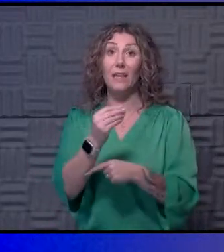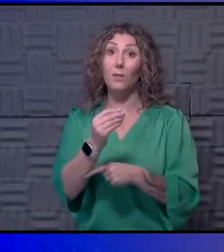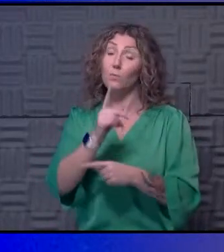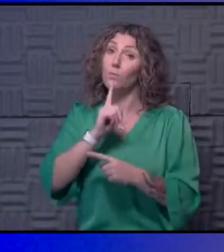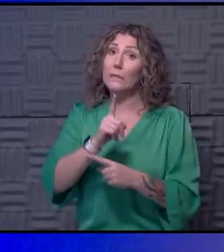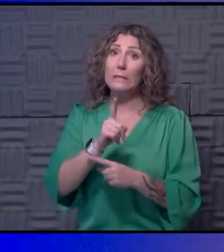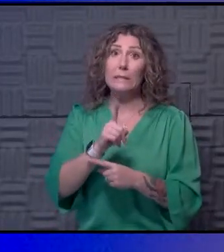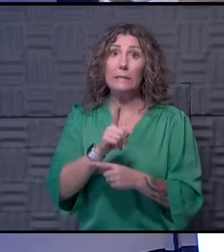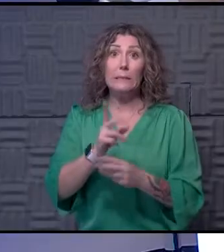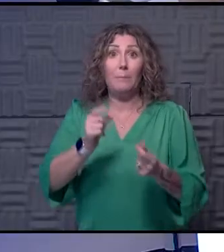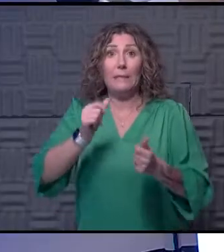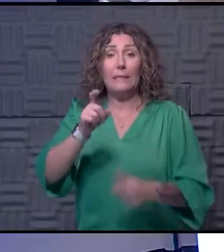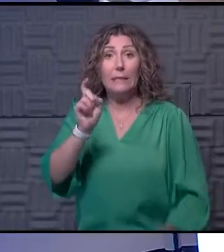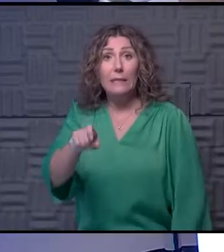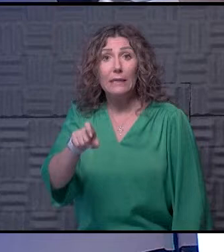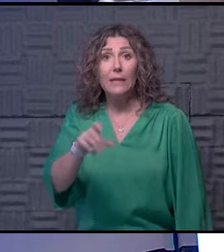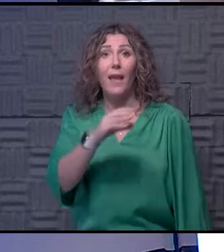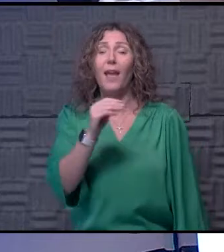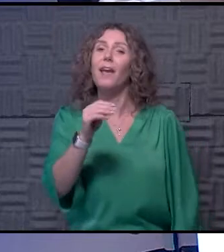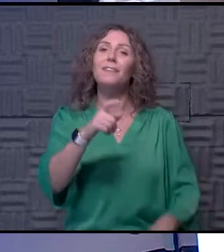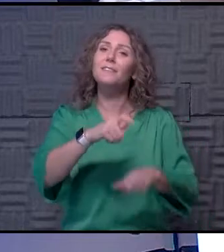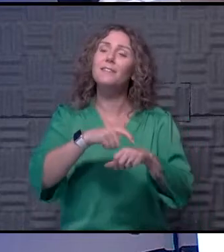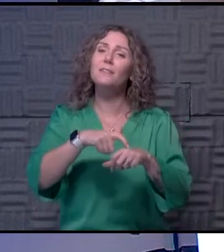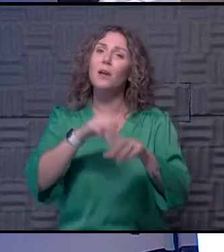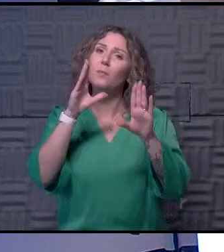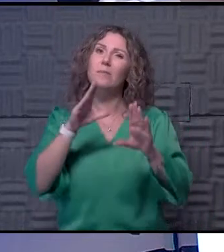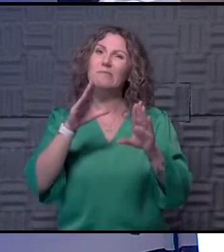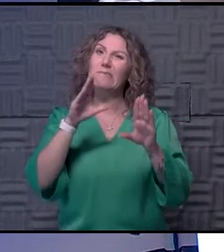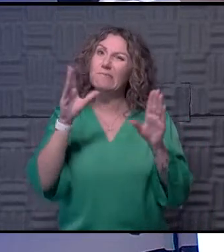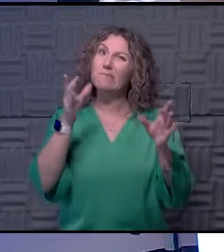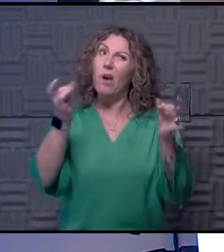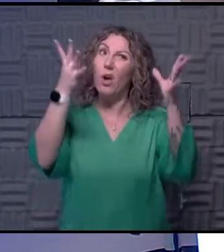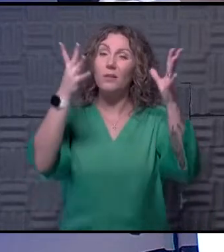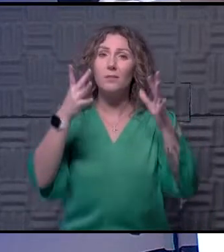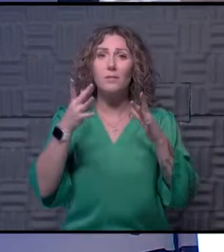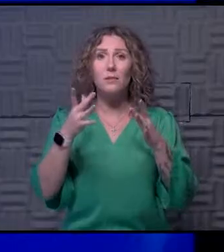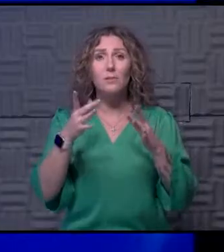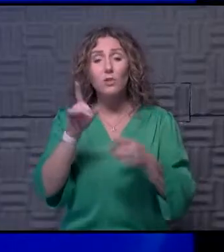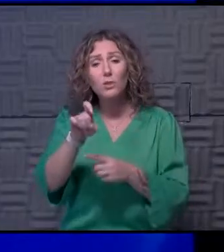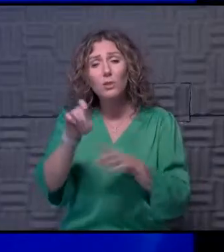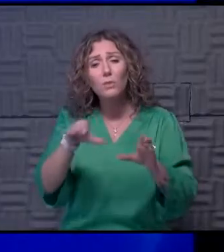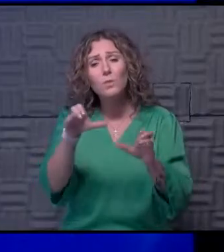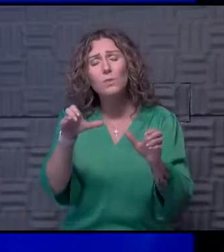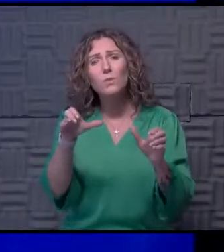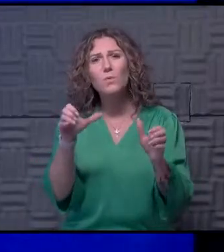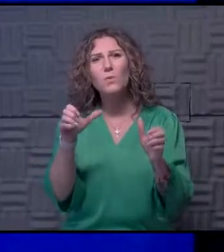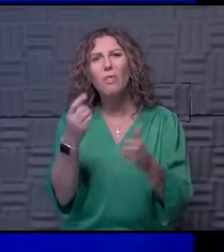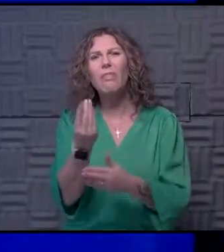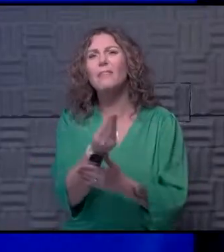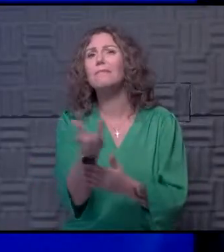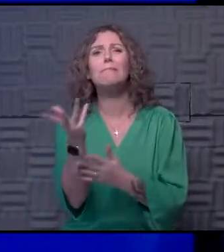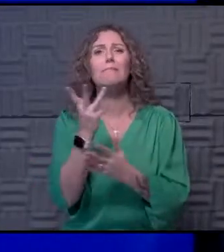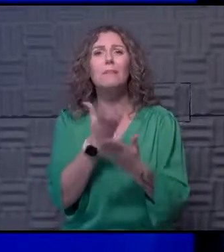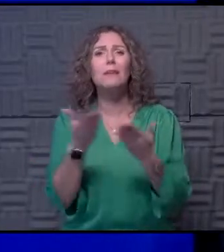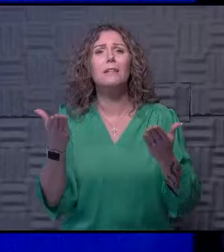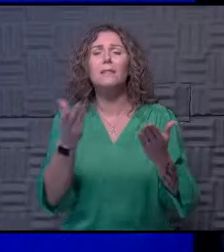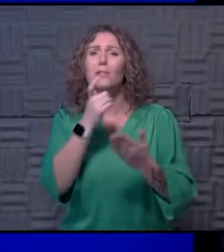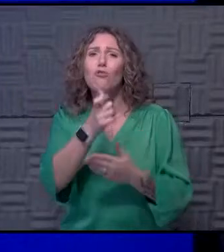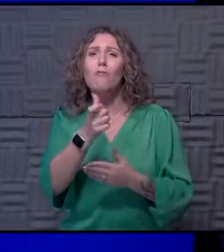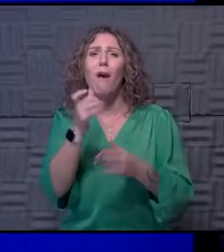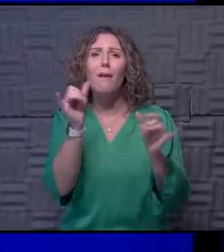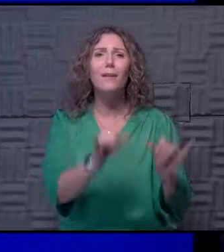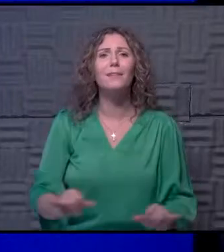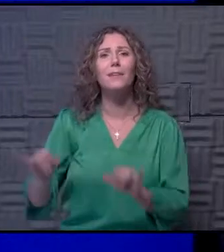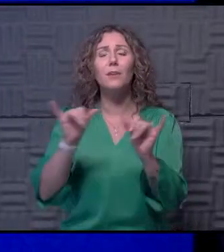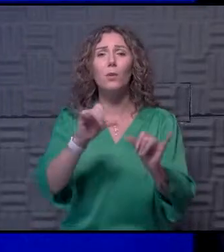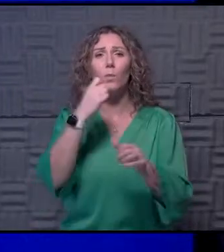as well. In times of great crisis, you have to try and do things that perhaps are a little out of our standard fare. Remembering